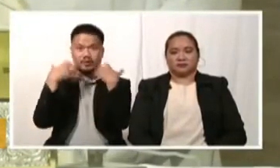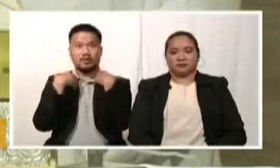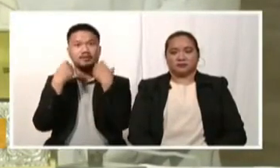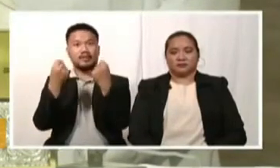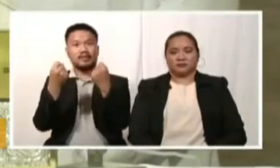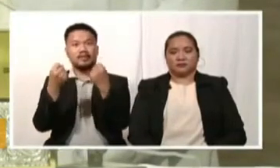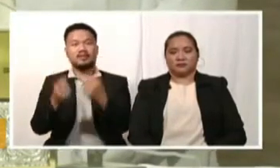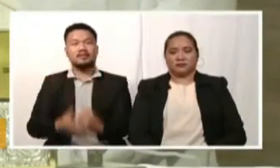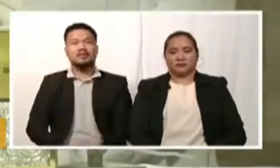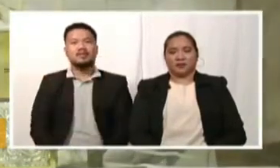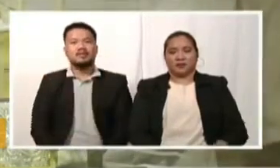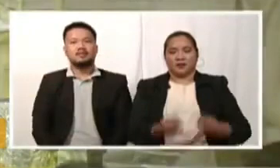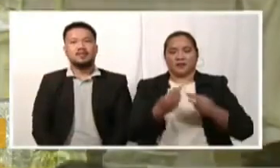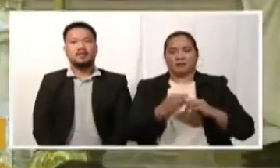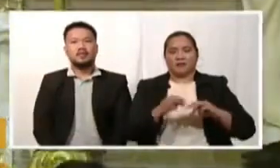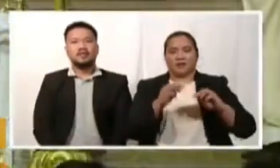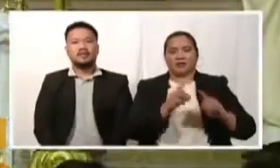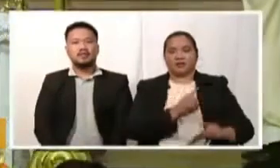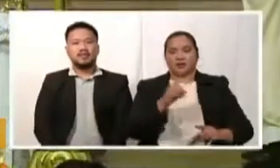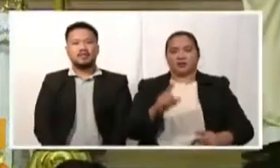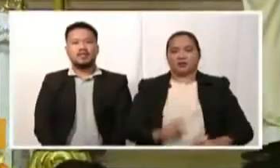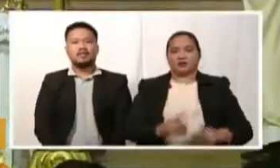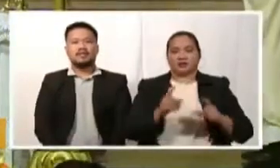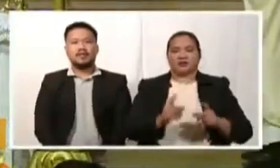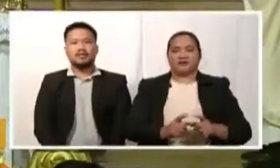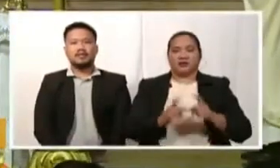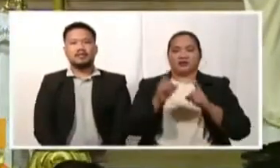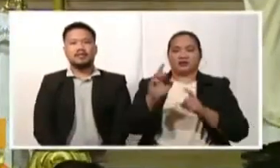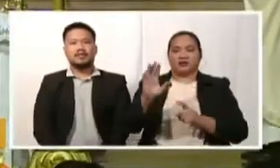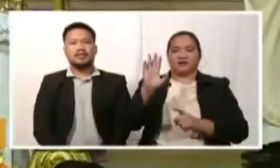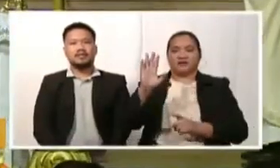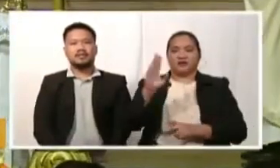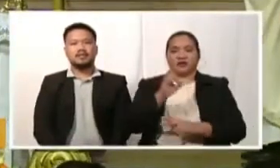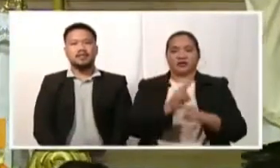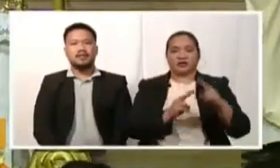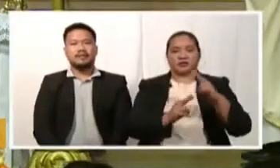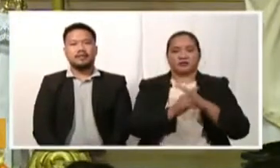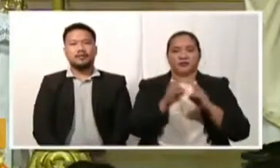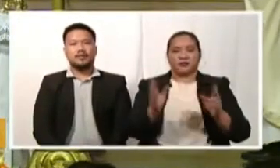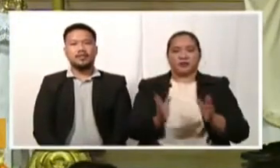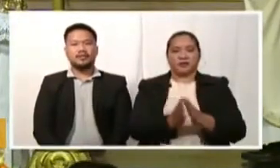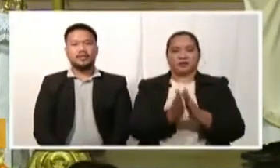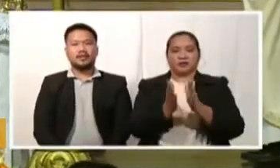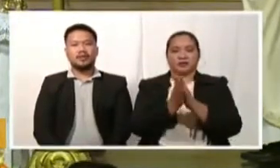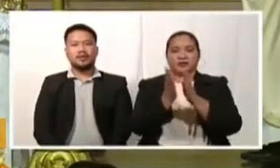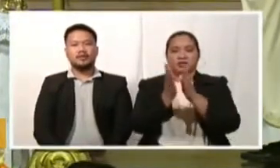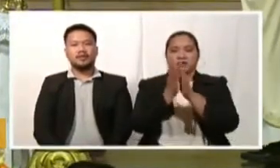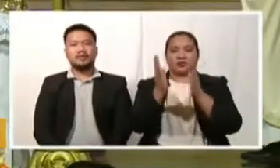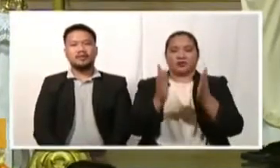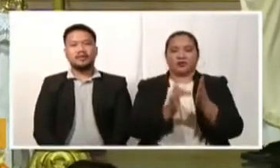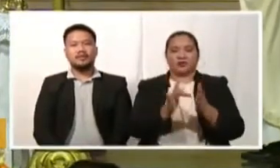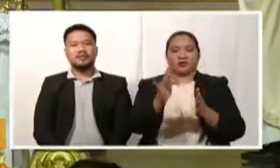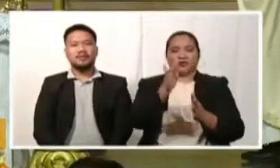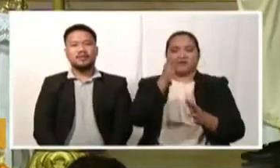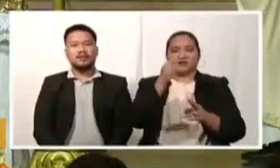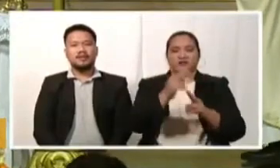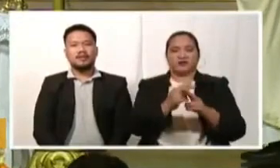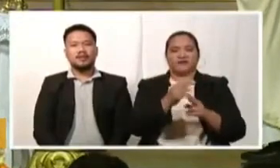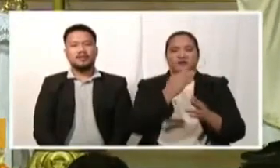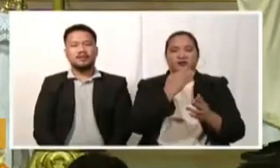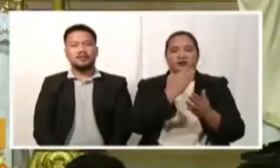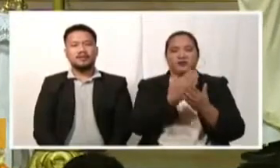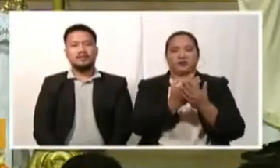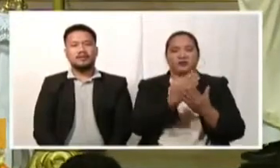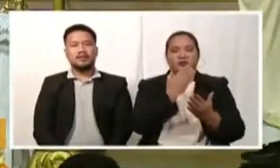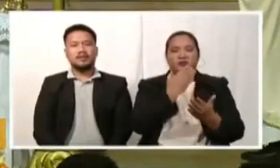Almighty Father. May the Lord accept the sacrifice at your hands for the praise and glory of His name,